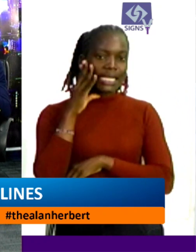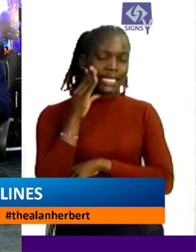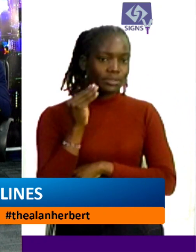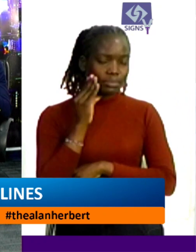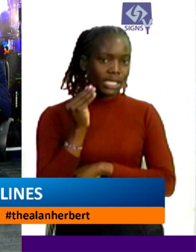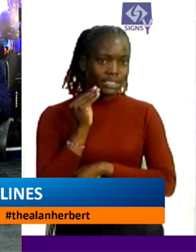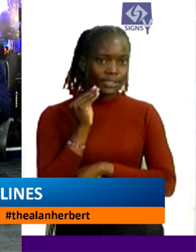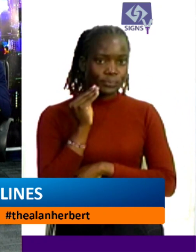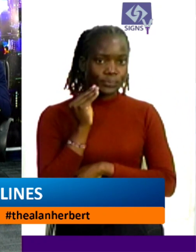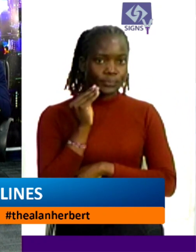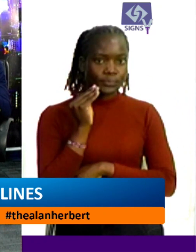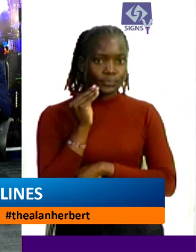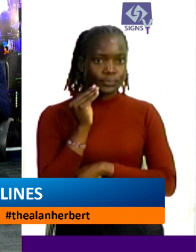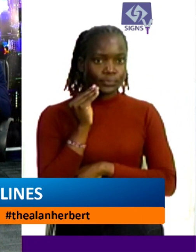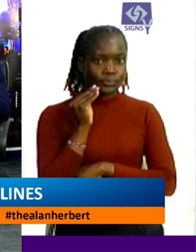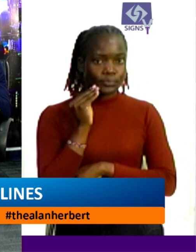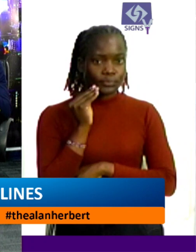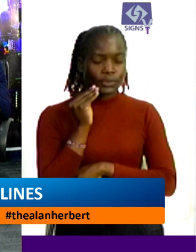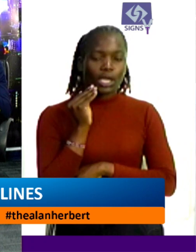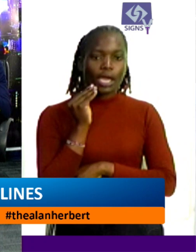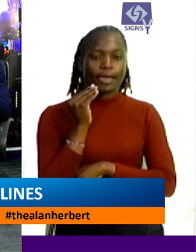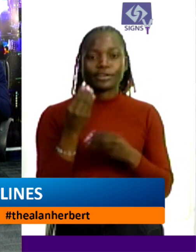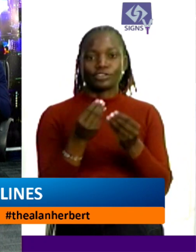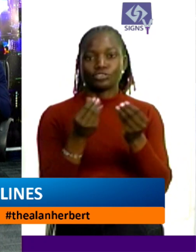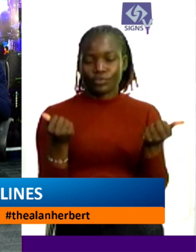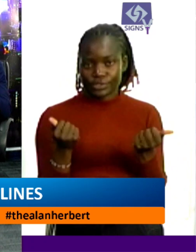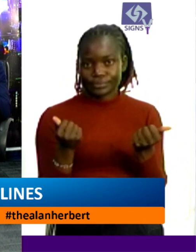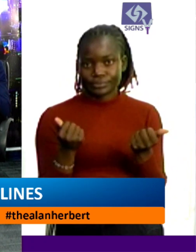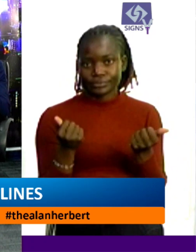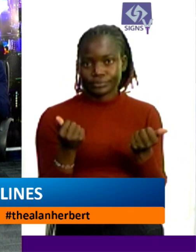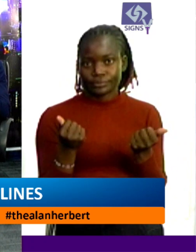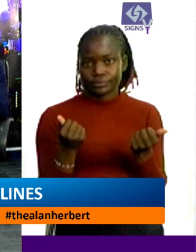disabilities are looked into. Yeah. So